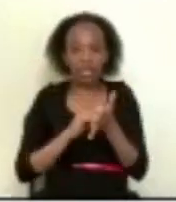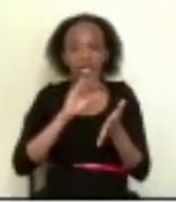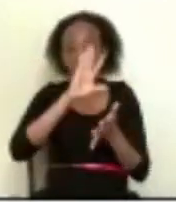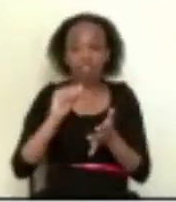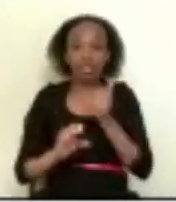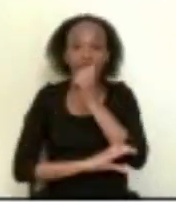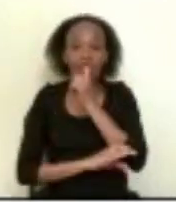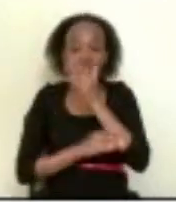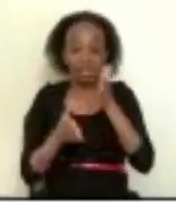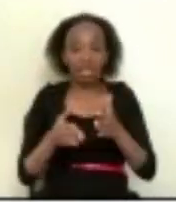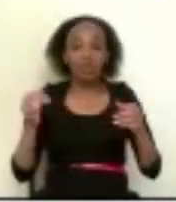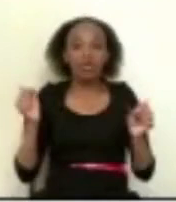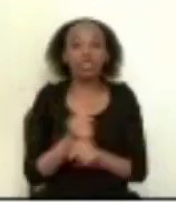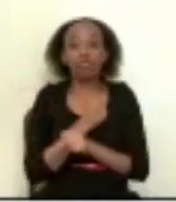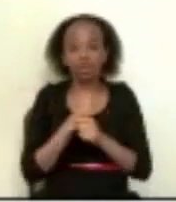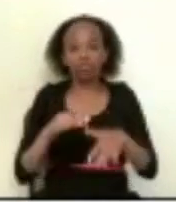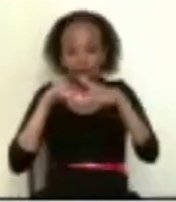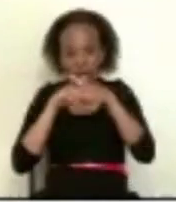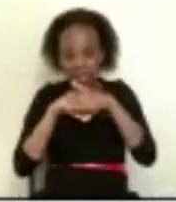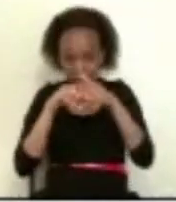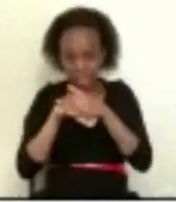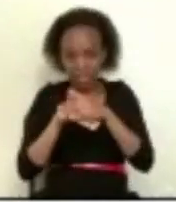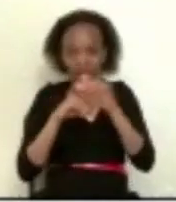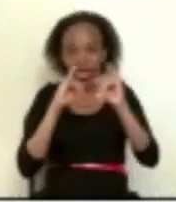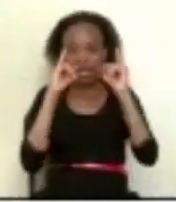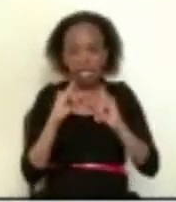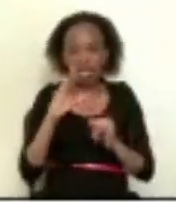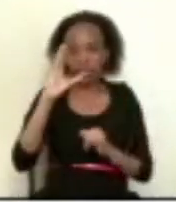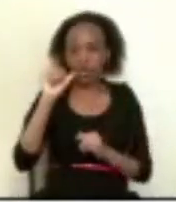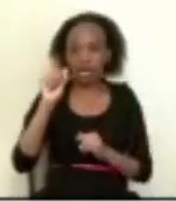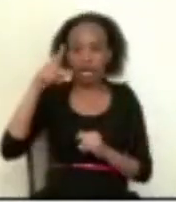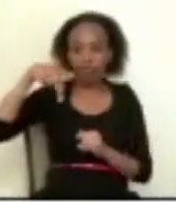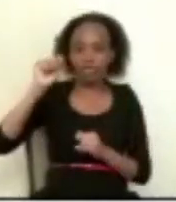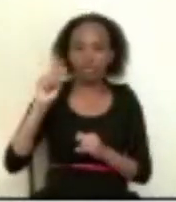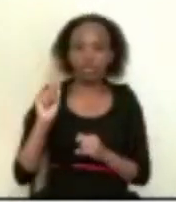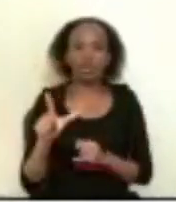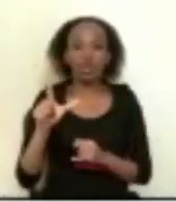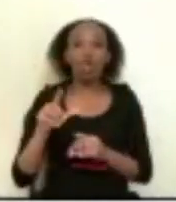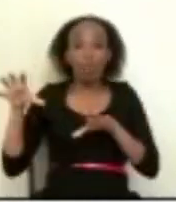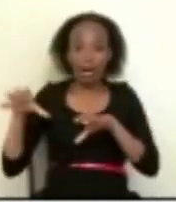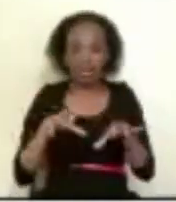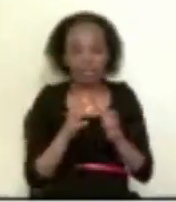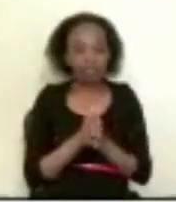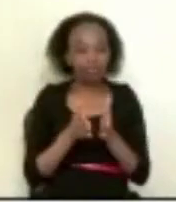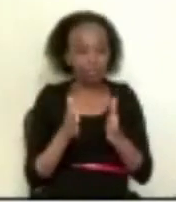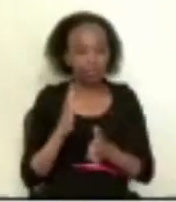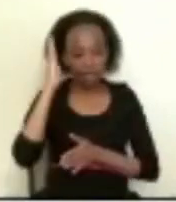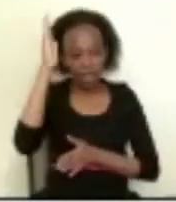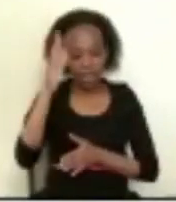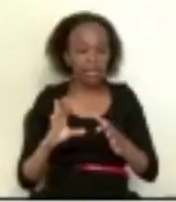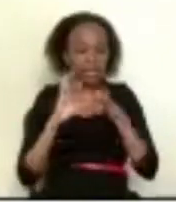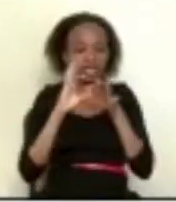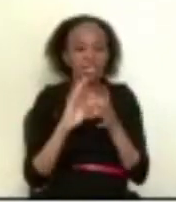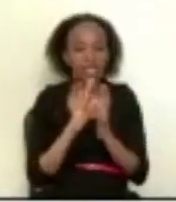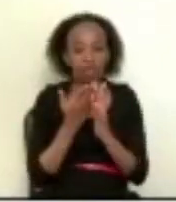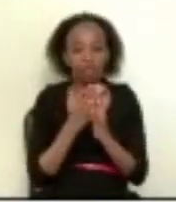countries now cannot access international capital markets, right? So now this is the direct link